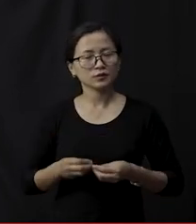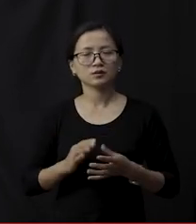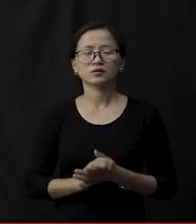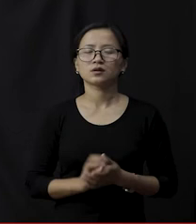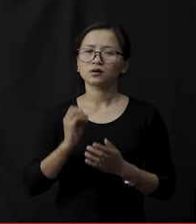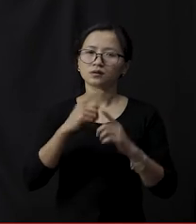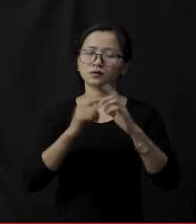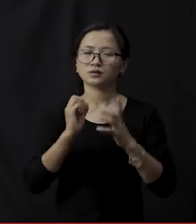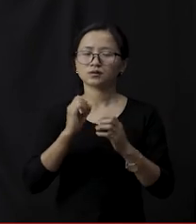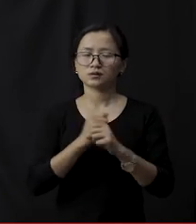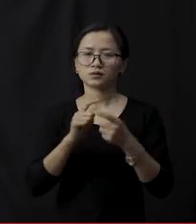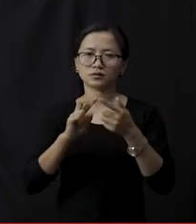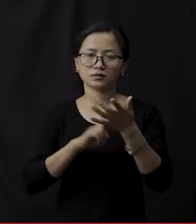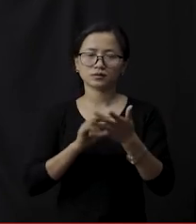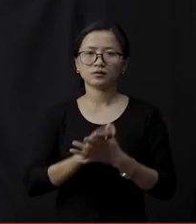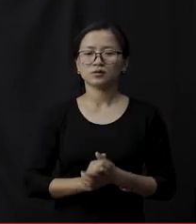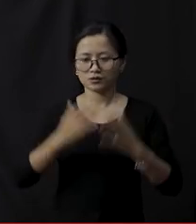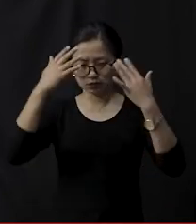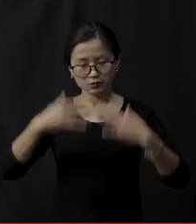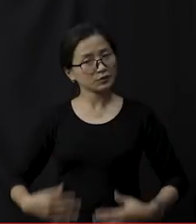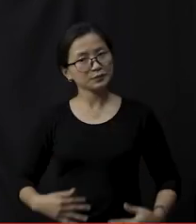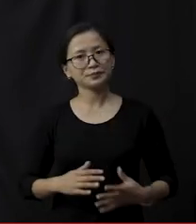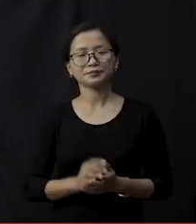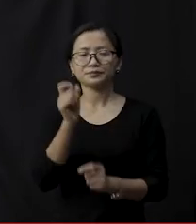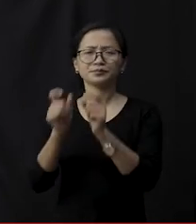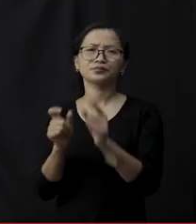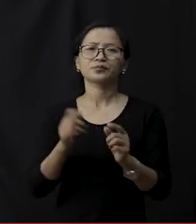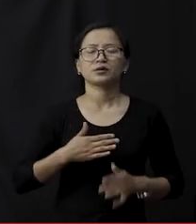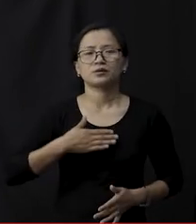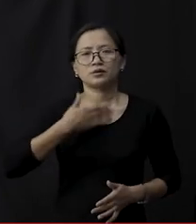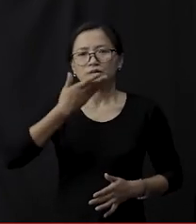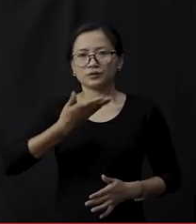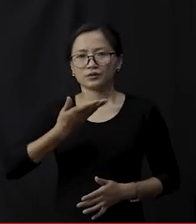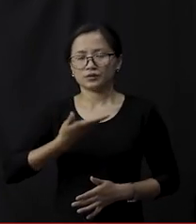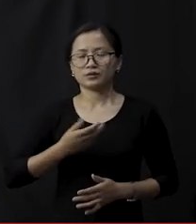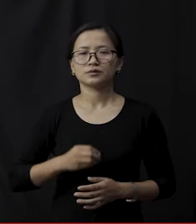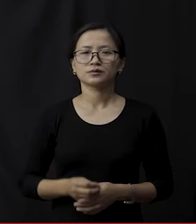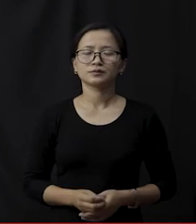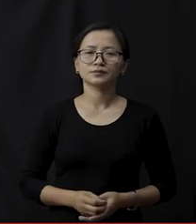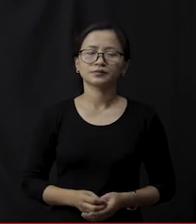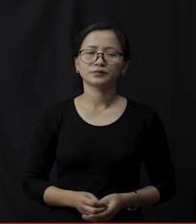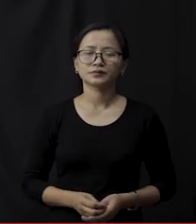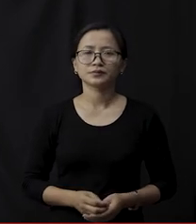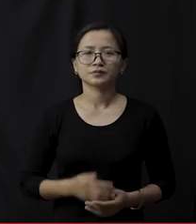oxygen. And we human being, we people, we breathe in, we take in that